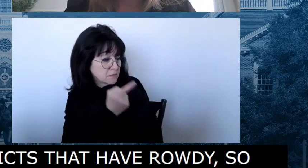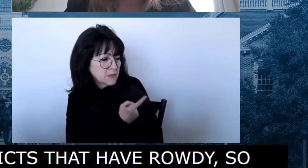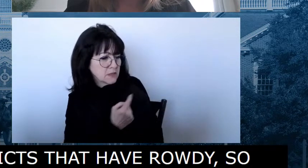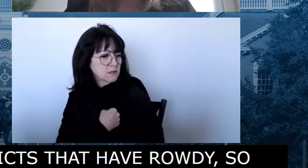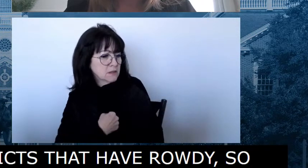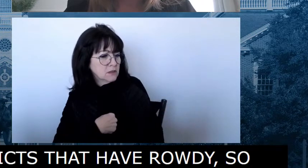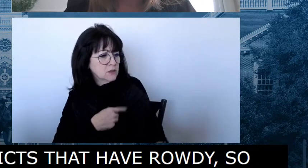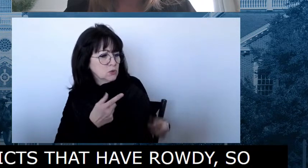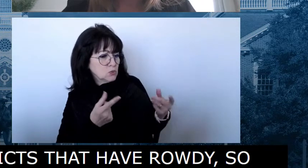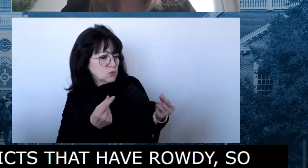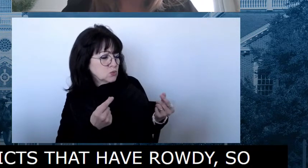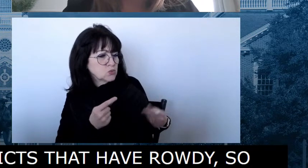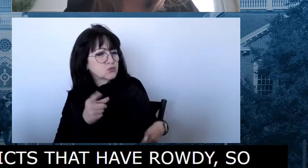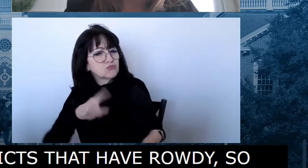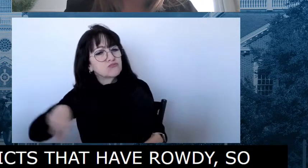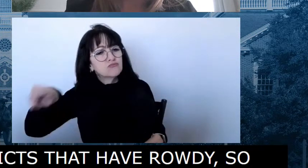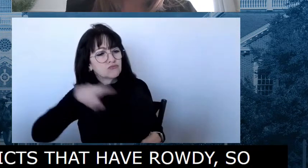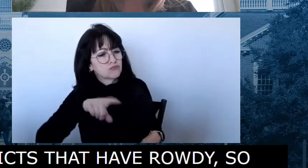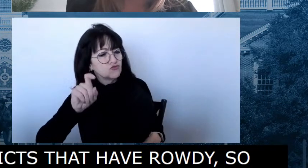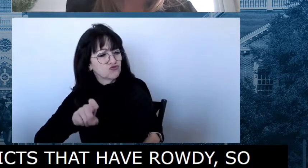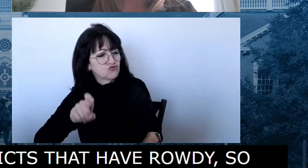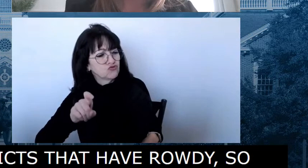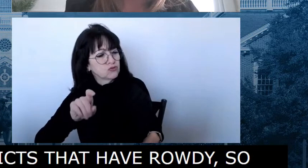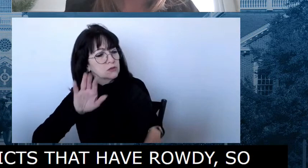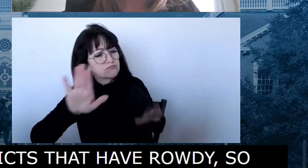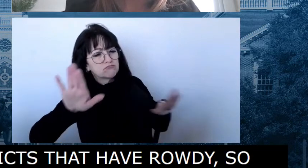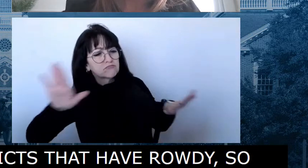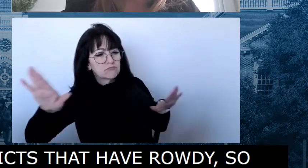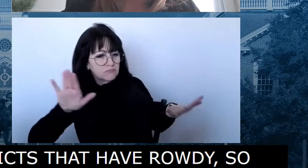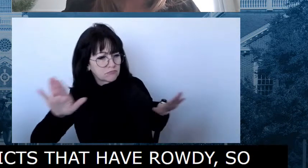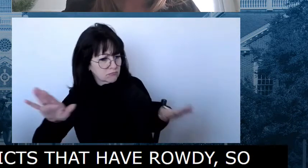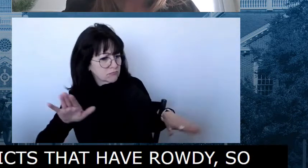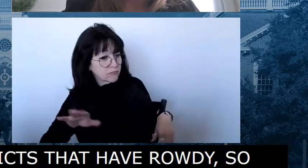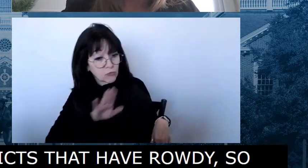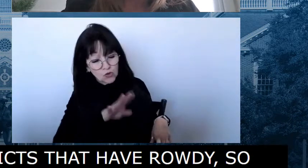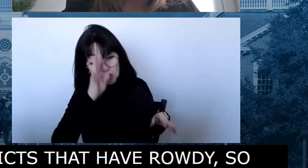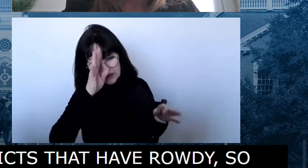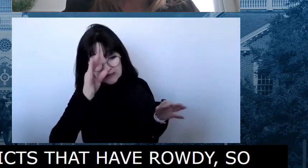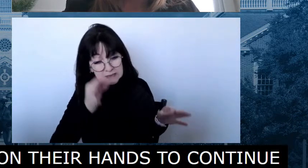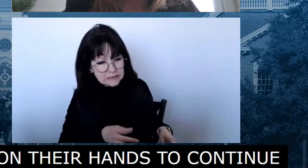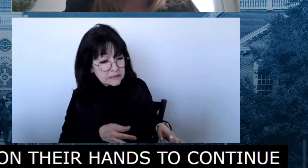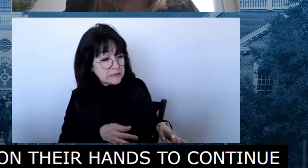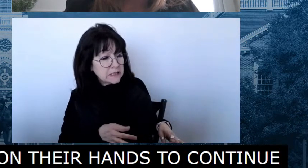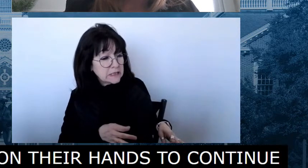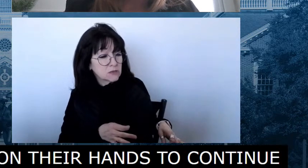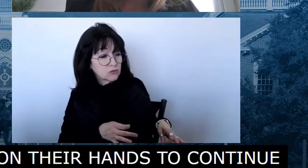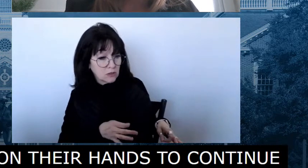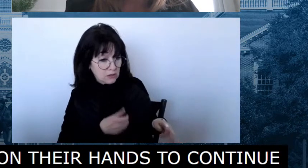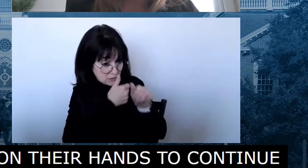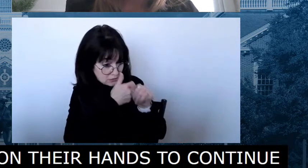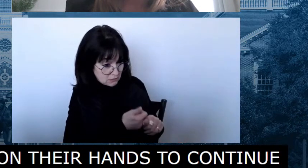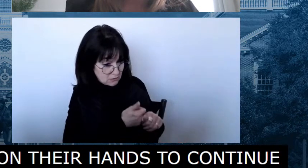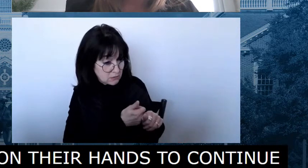the decision might be more political than based on science, just knowing how passionate,